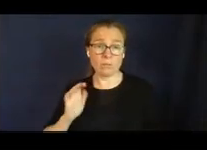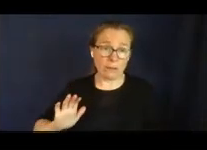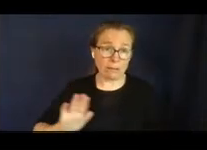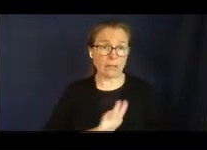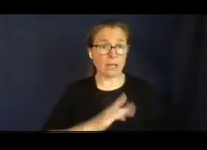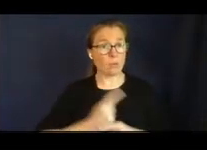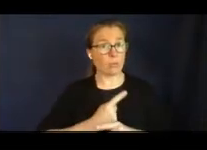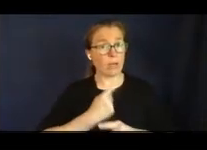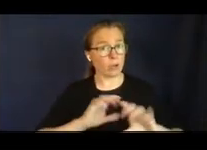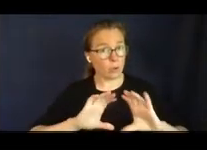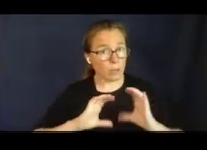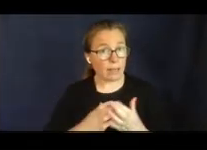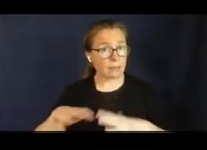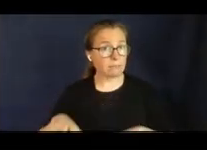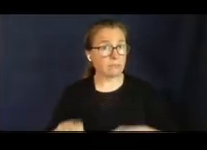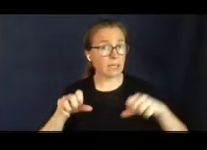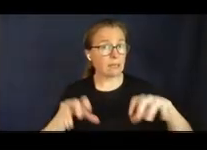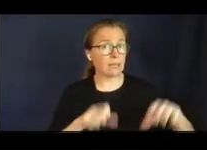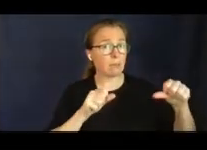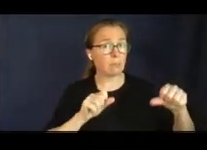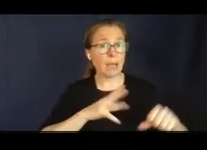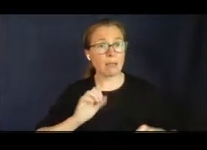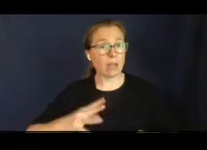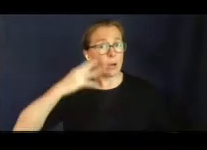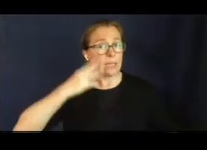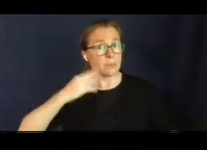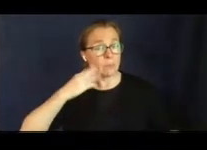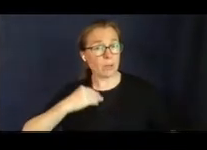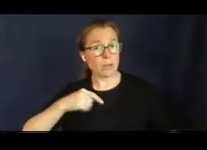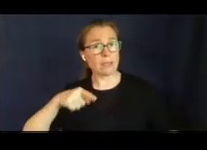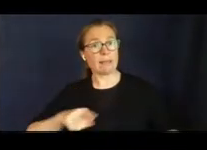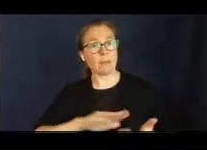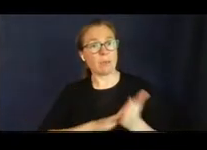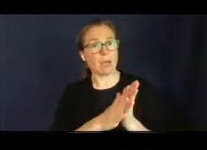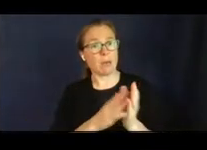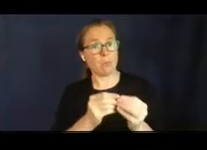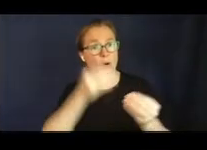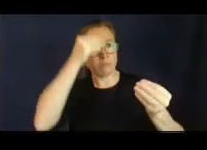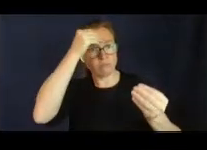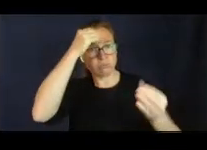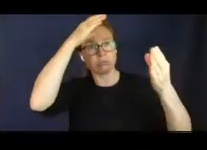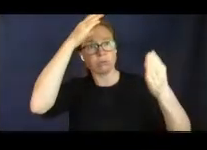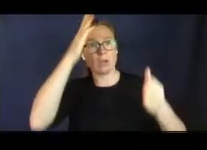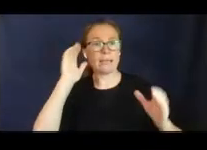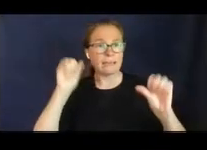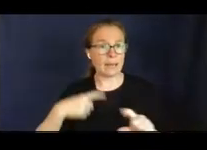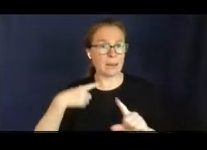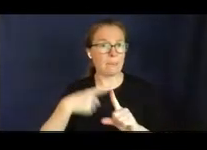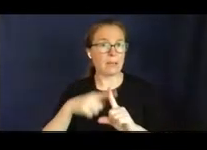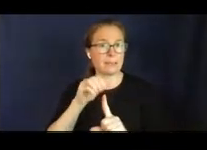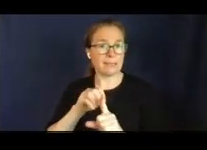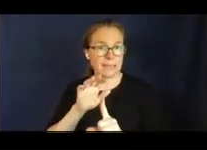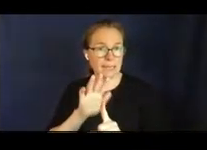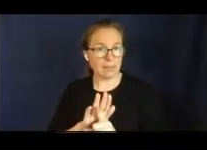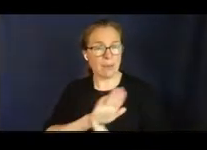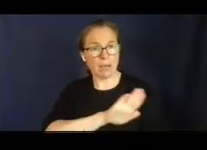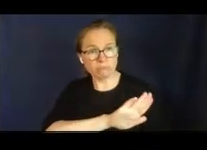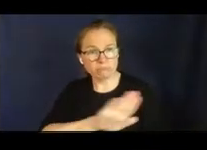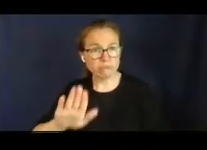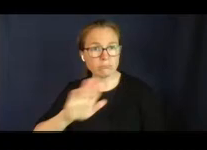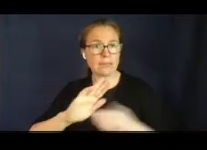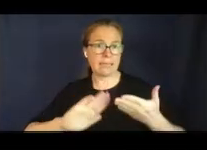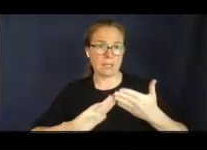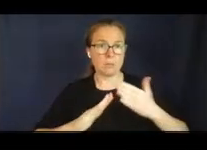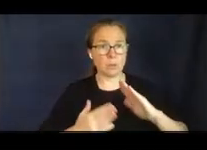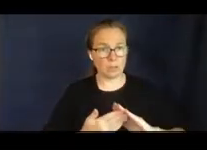study, these experiences will only enhance their ability to have a positive impact on the health and well-being of the communities that they will